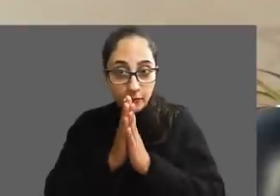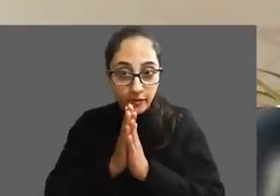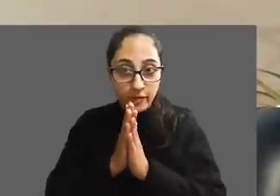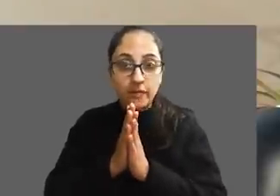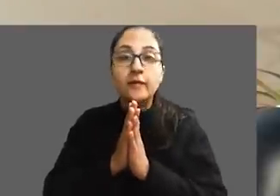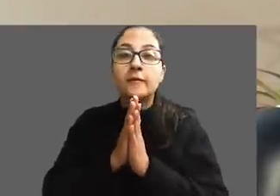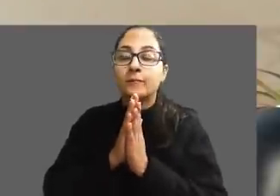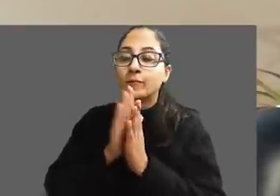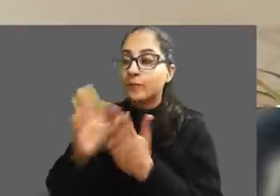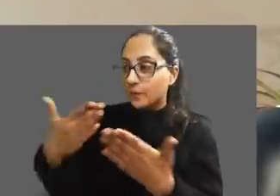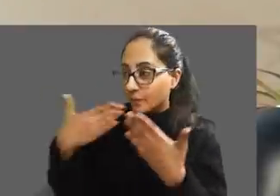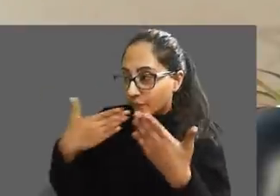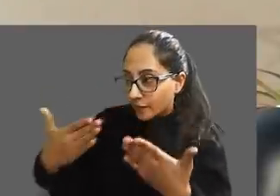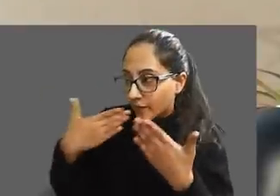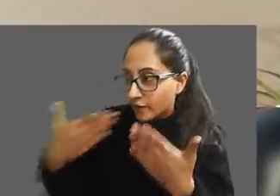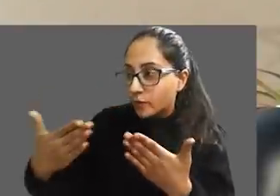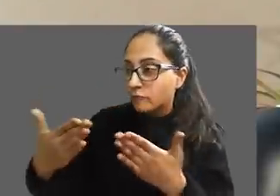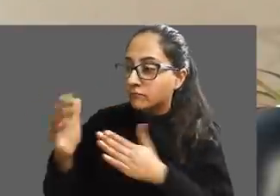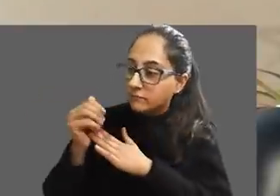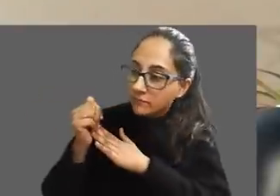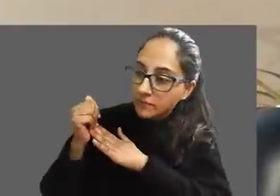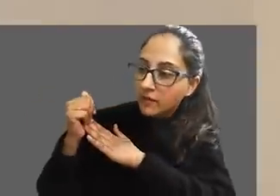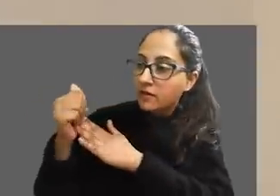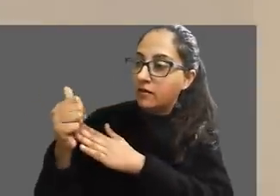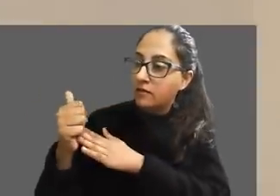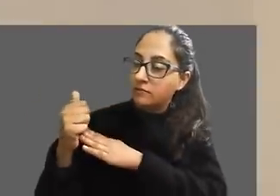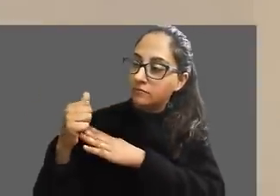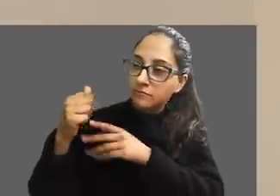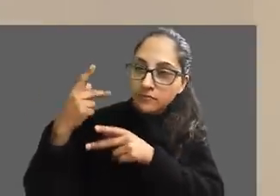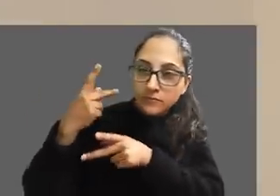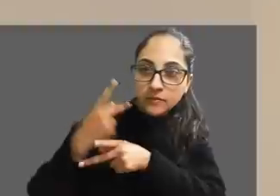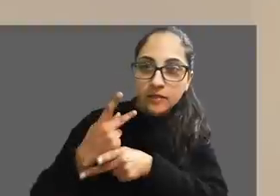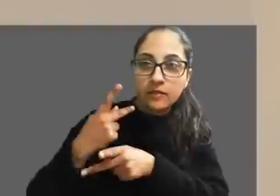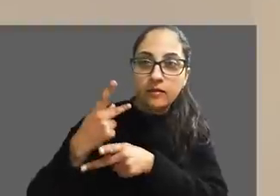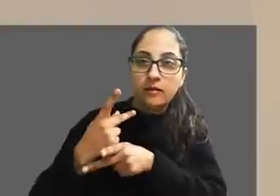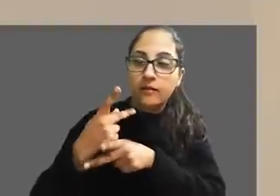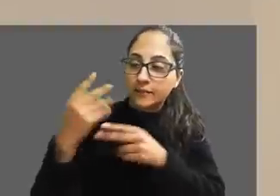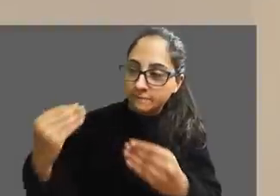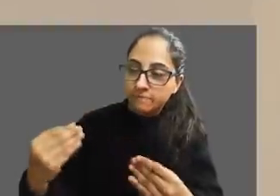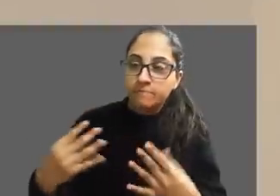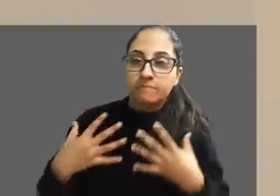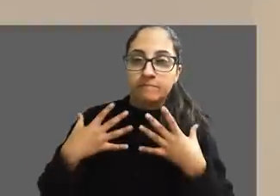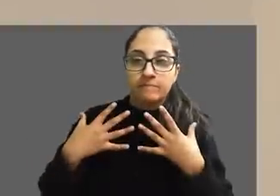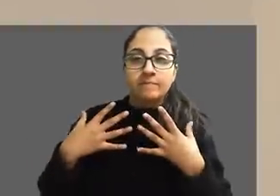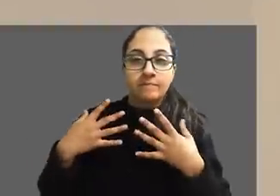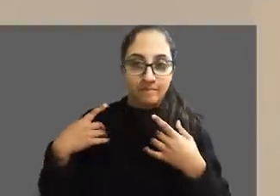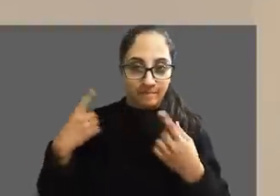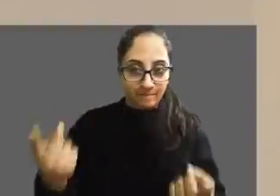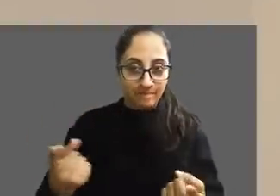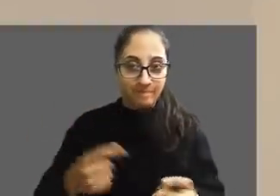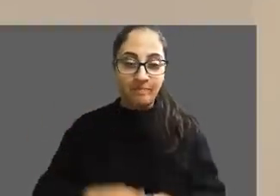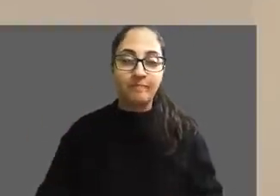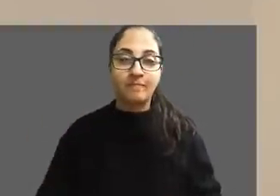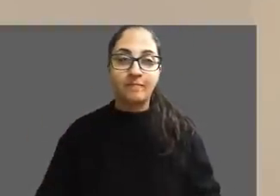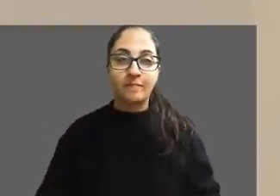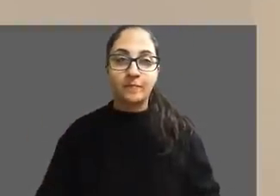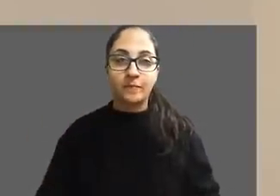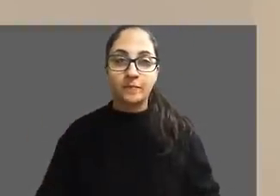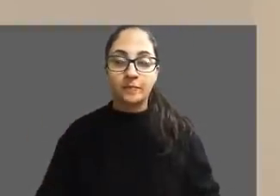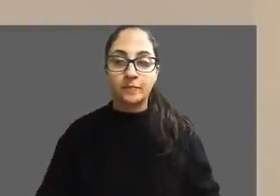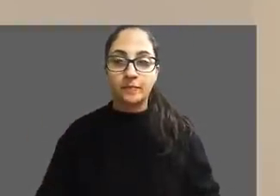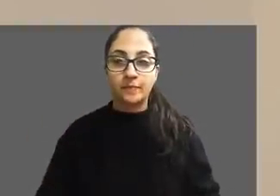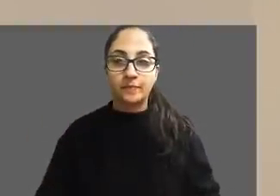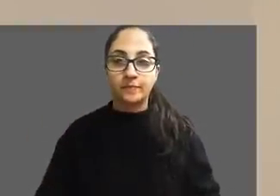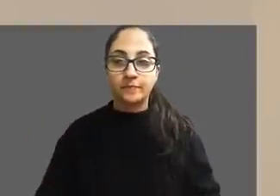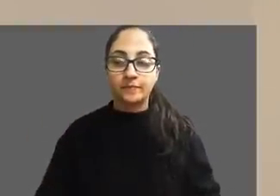asking him for his blessings. Verse 8 of Tamak Musadare. Actually, I have a very long list of my